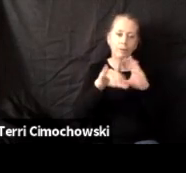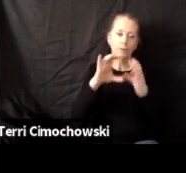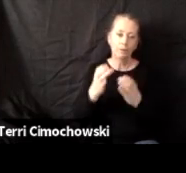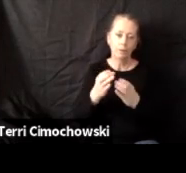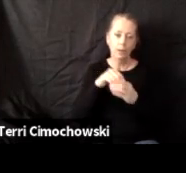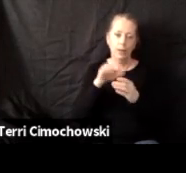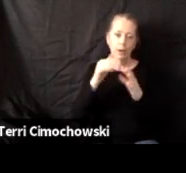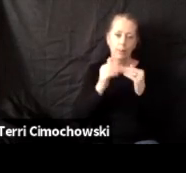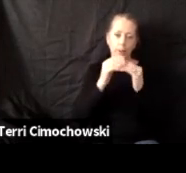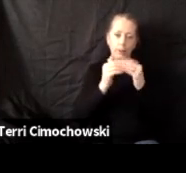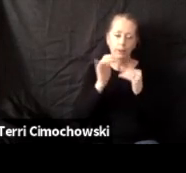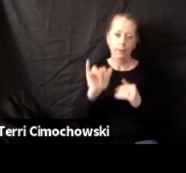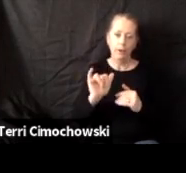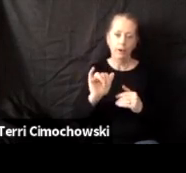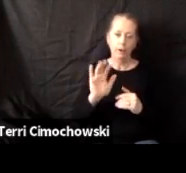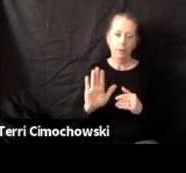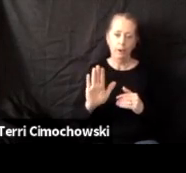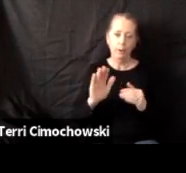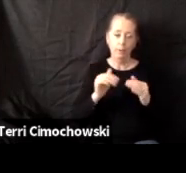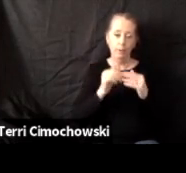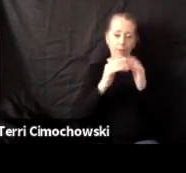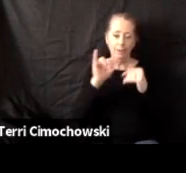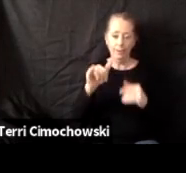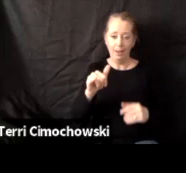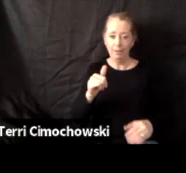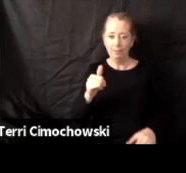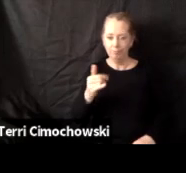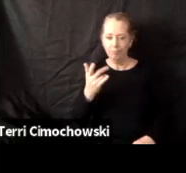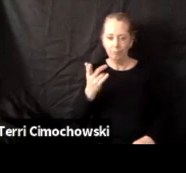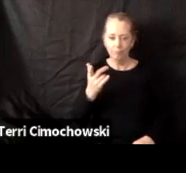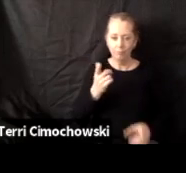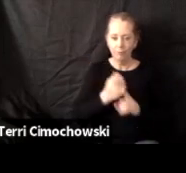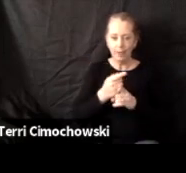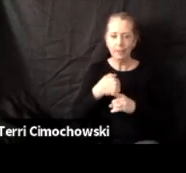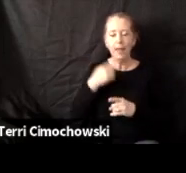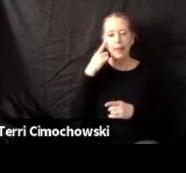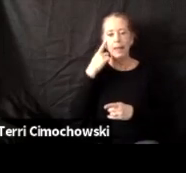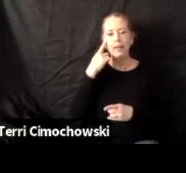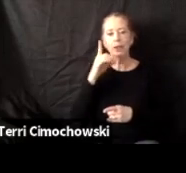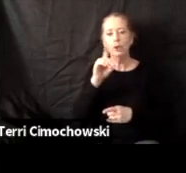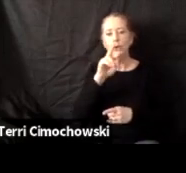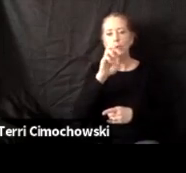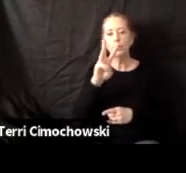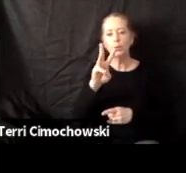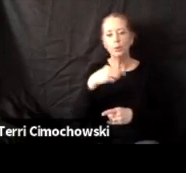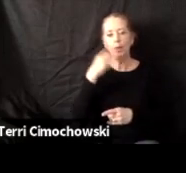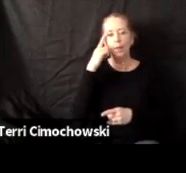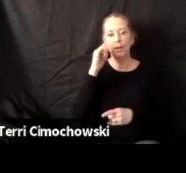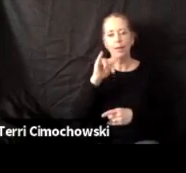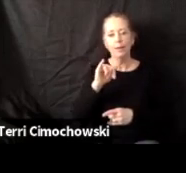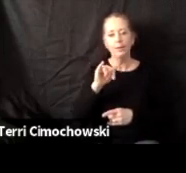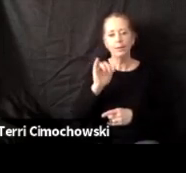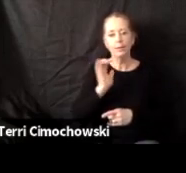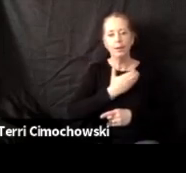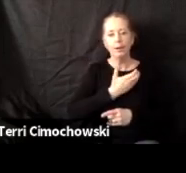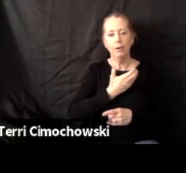their building, their original building. Is that fair to say, Jen? I believe so, Drew. I feel like that's been our similar